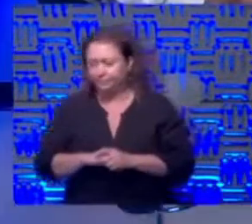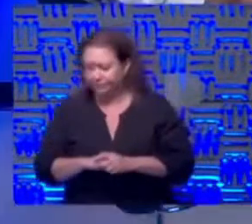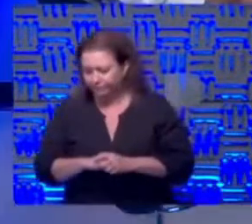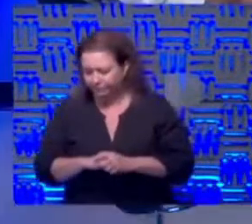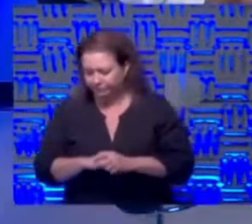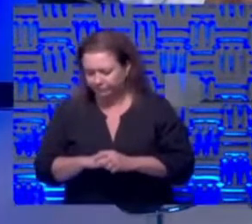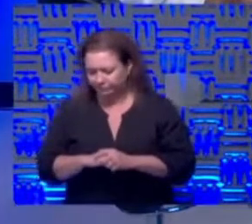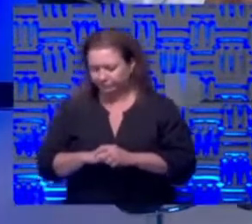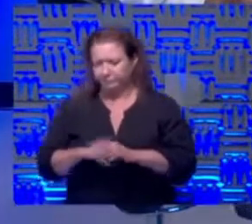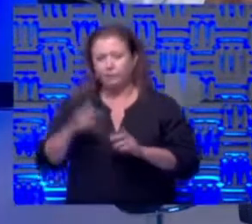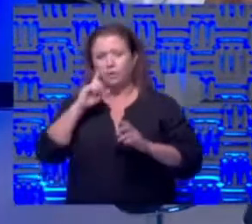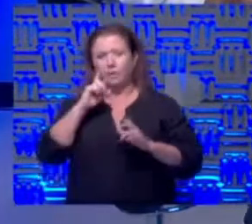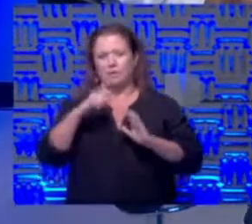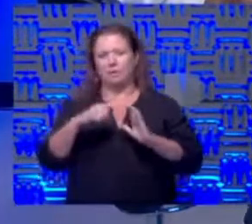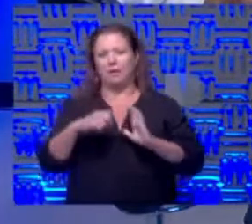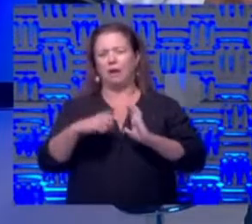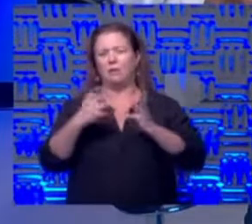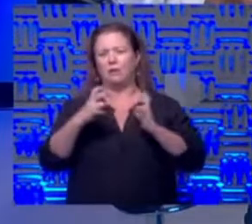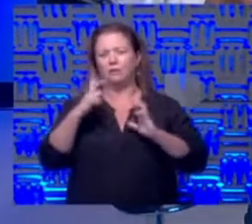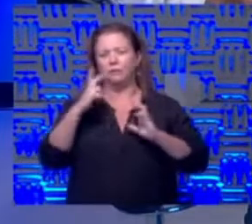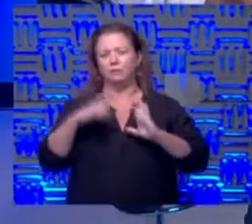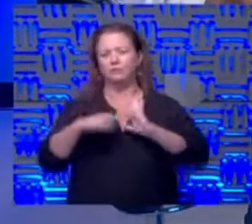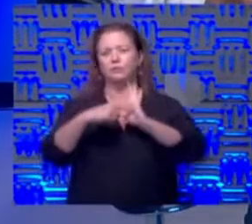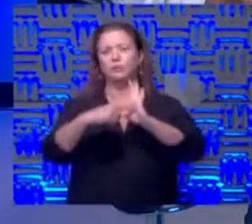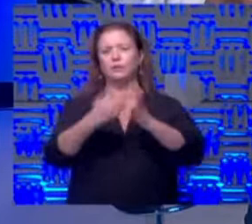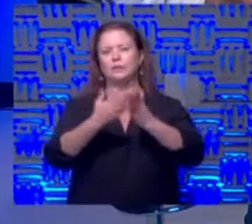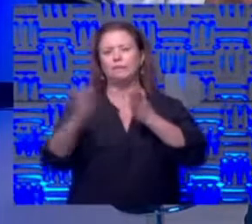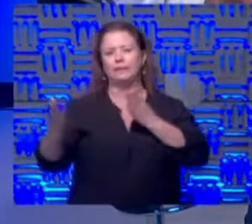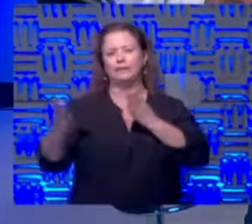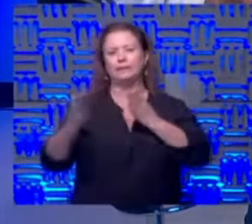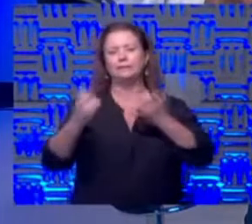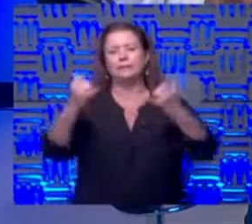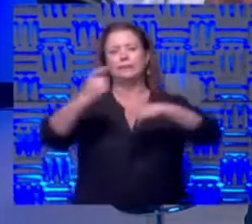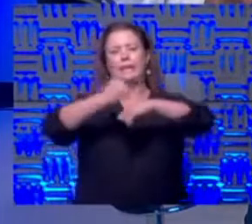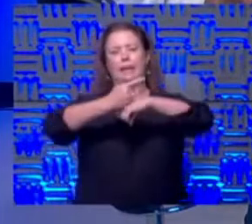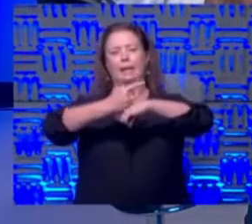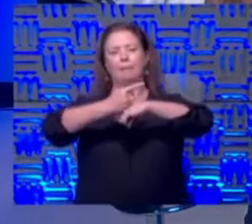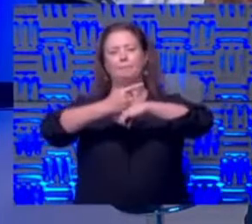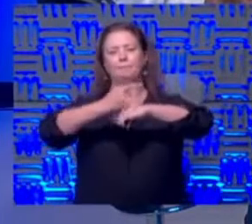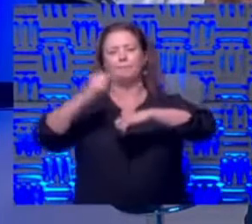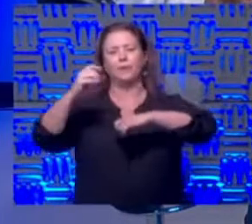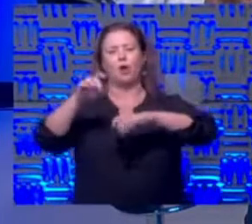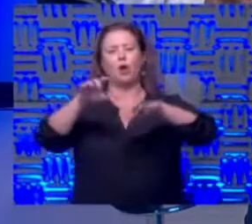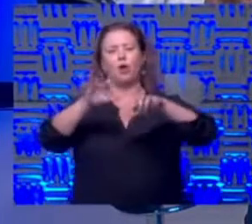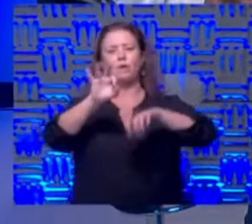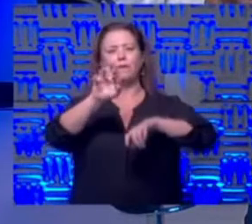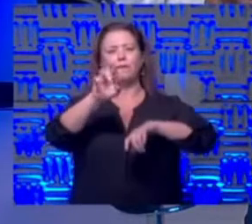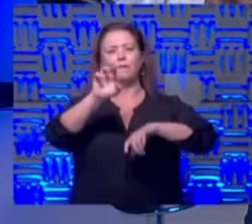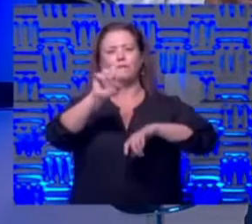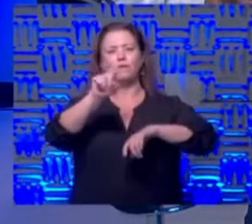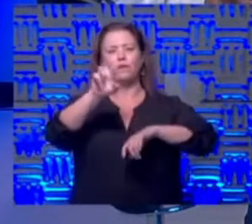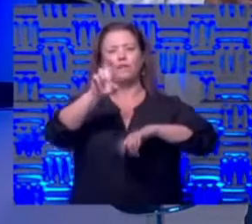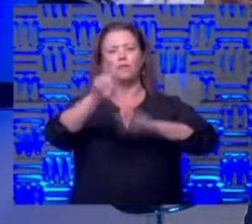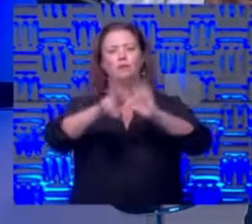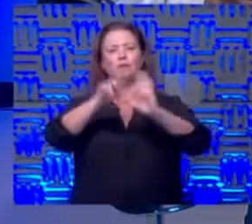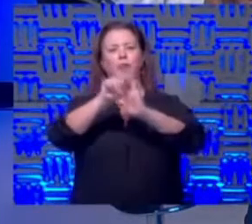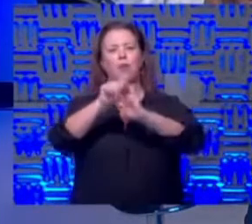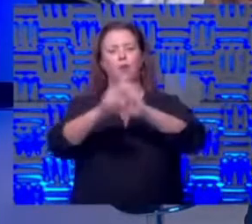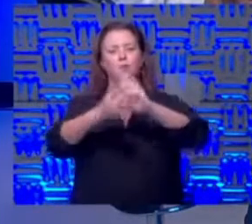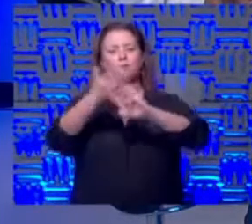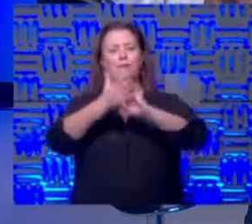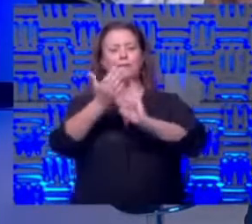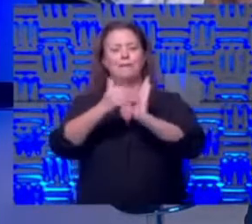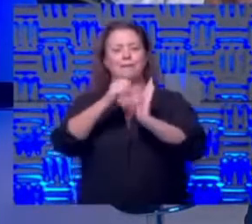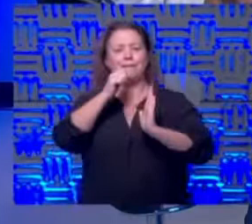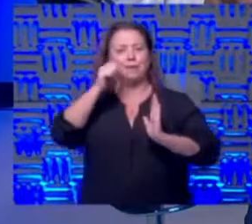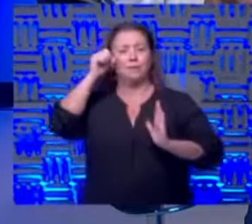end of our show, which we have a couple of cool things to show also, our program today, we can also pop back our freezer video from yesterday just to rerun it